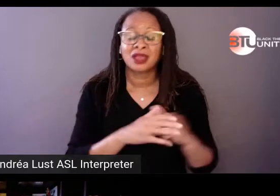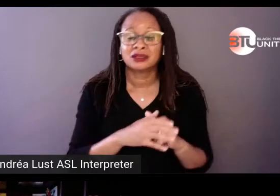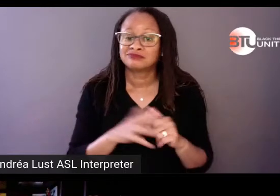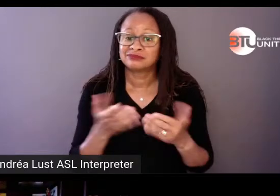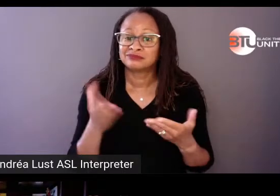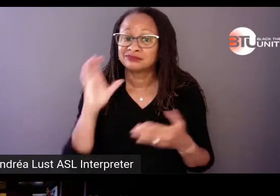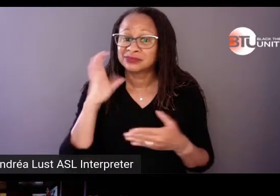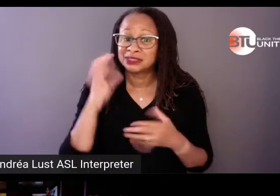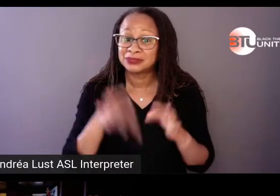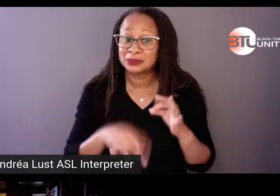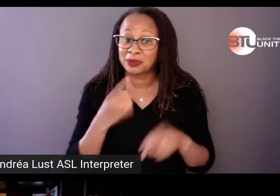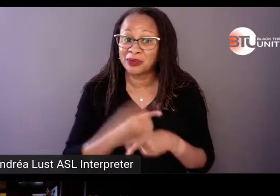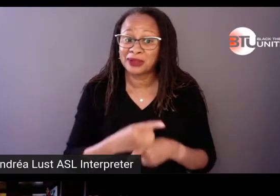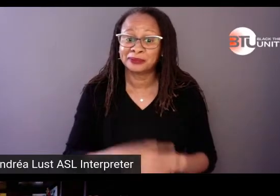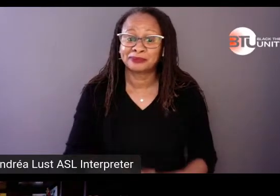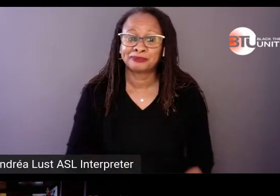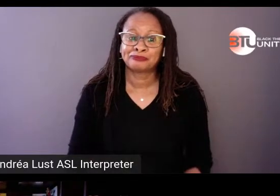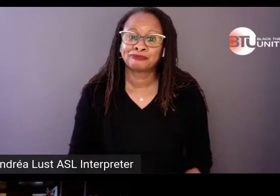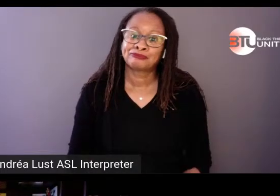simple,